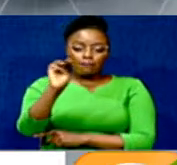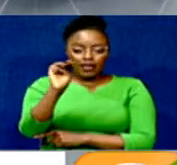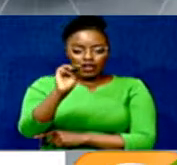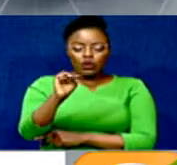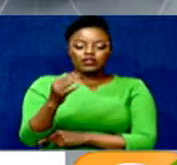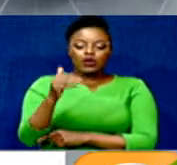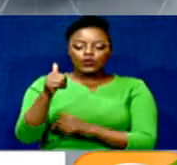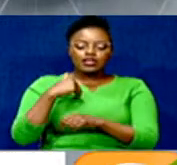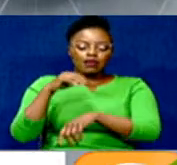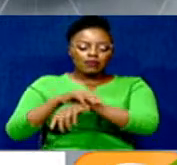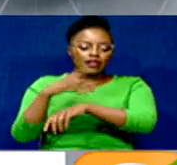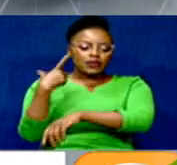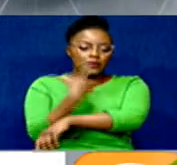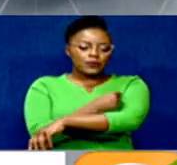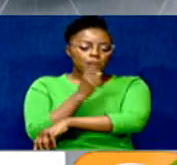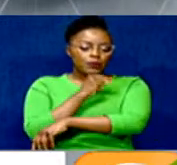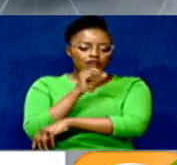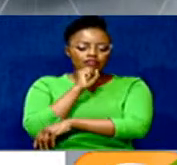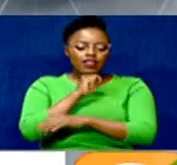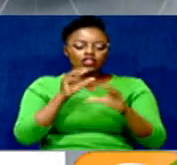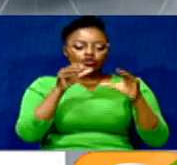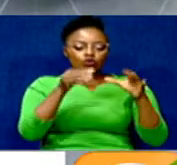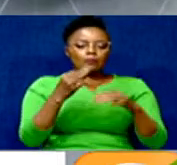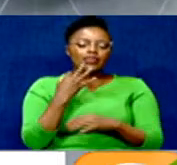doses administered. In this age group,